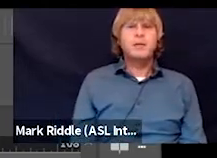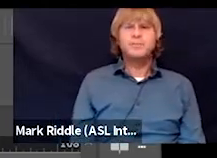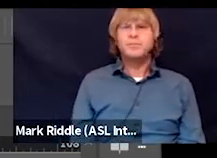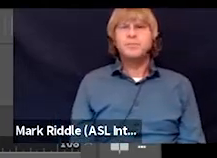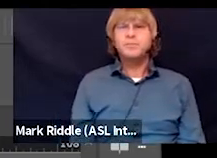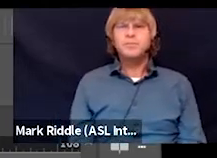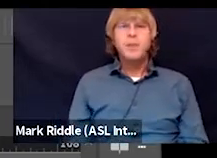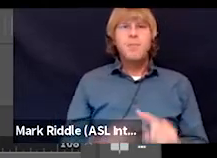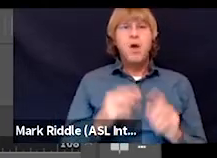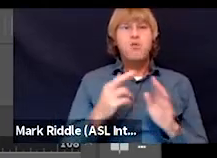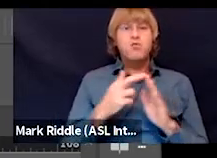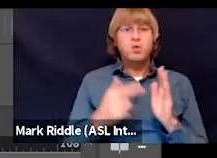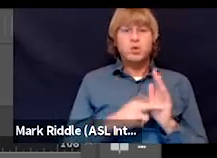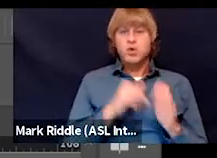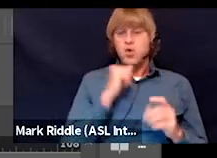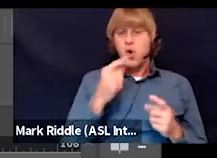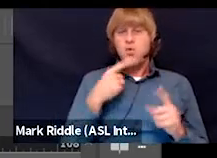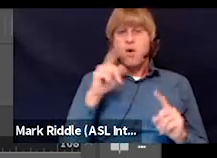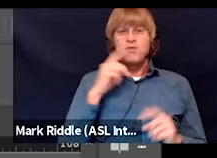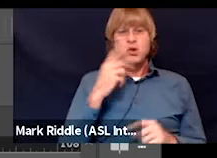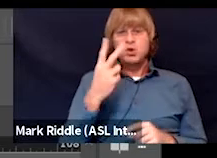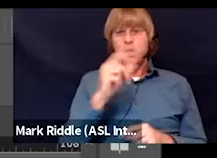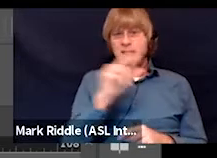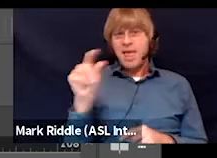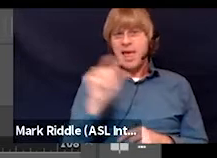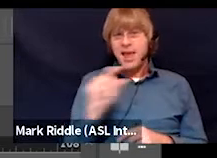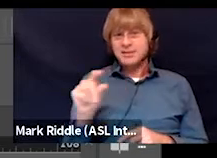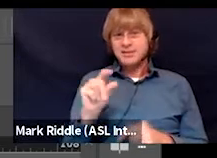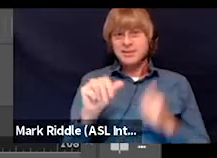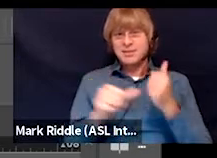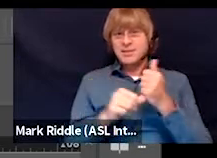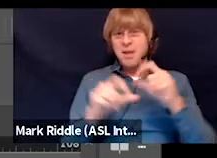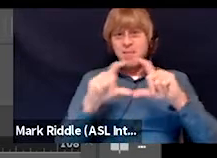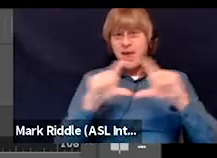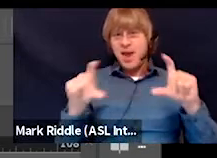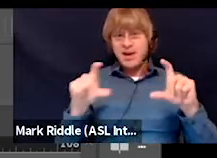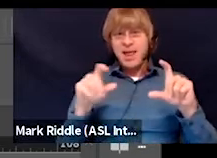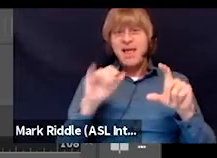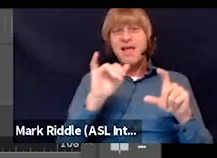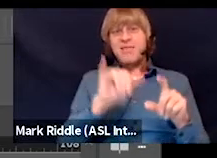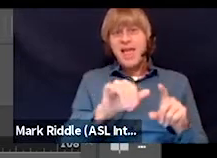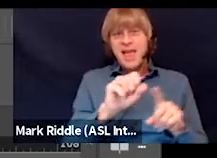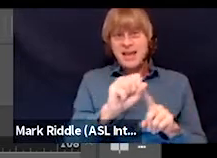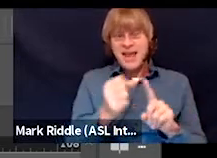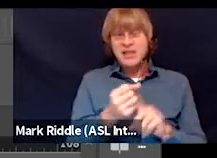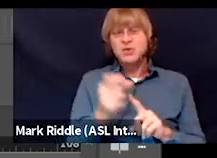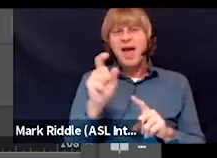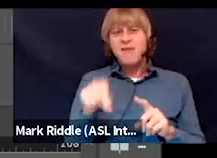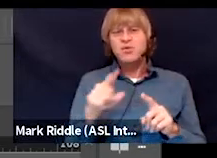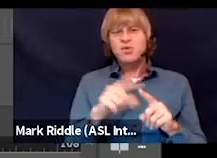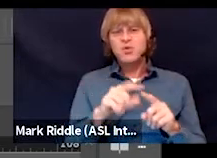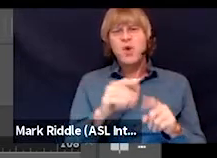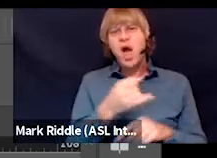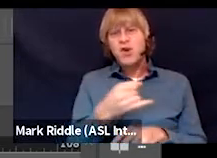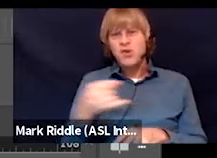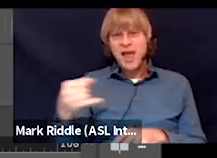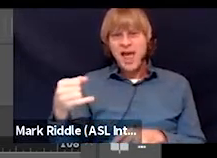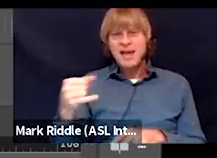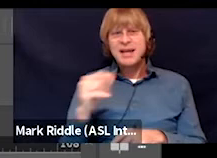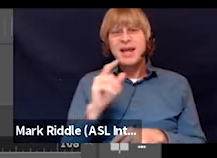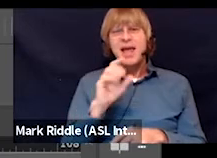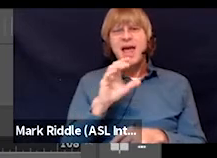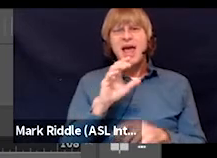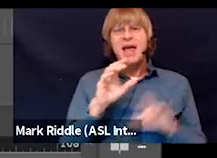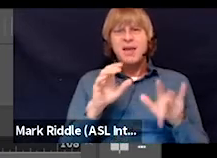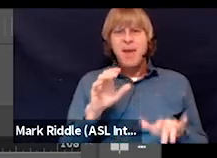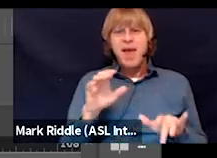However, rules don't work for two-line subheads. In that case, you would want an underline. Command